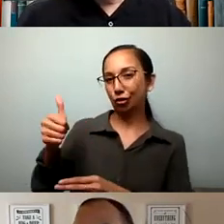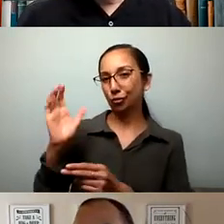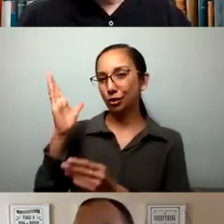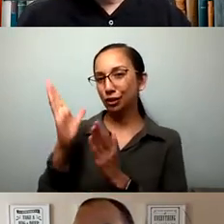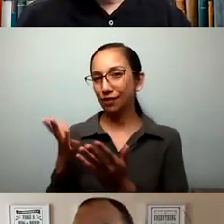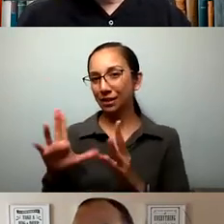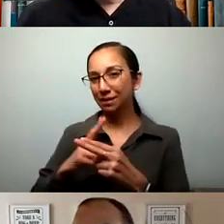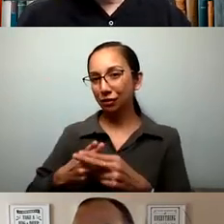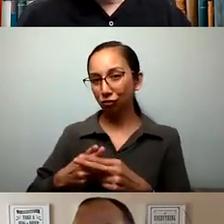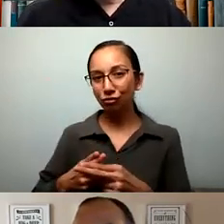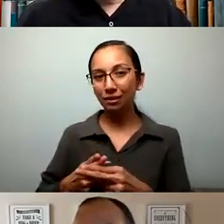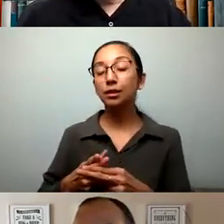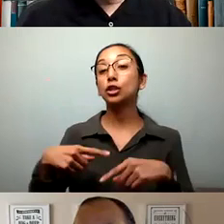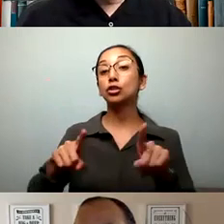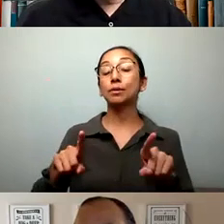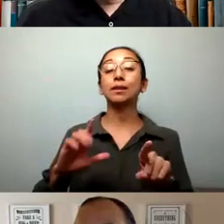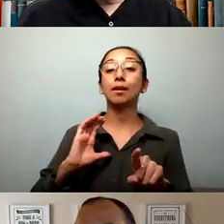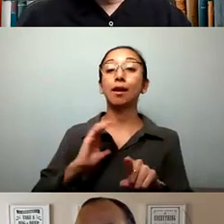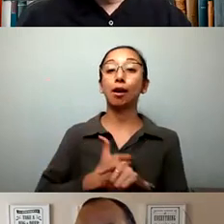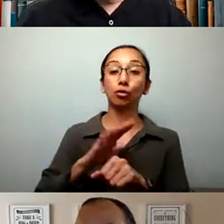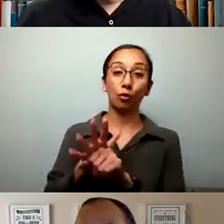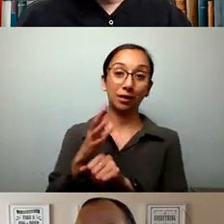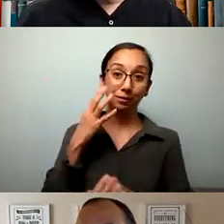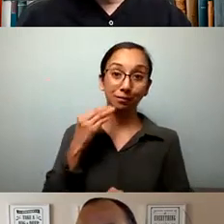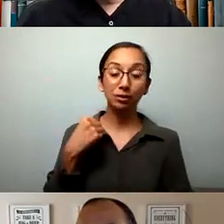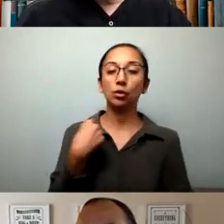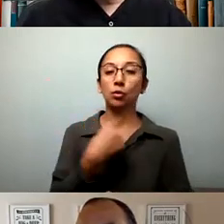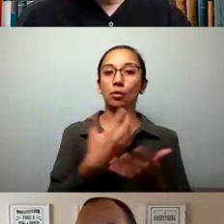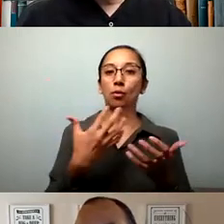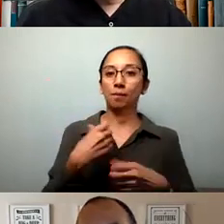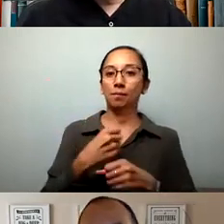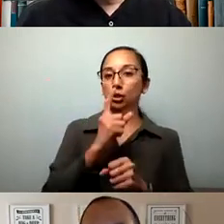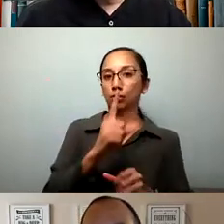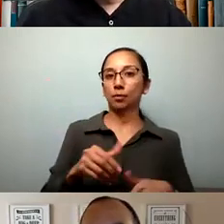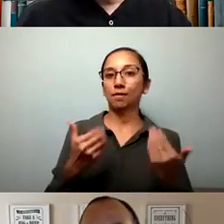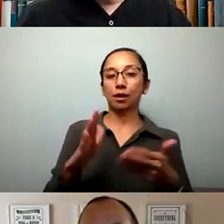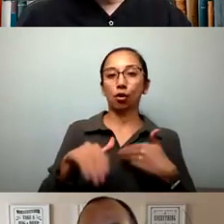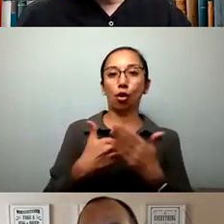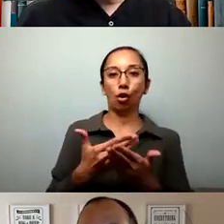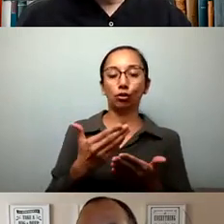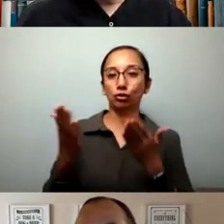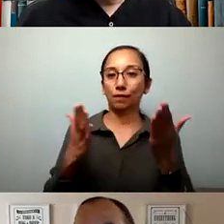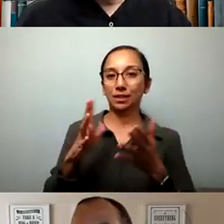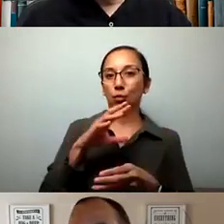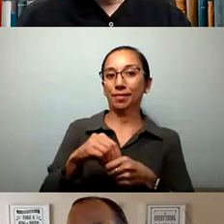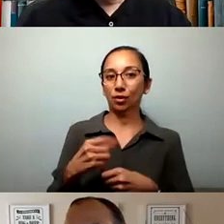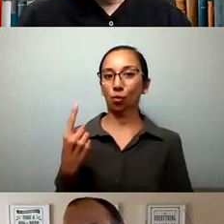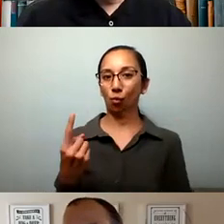our COVID experience, we wanted to make sure that we had a one-stop shop, if you will. And so that number is